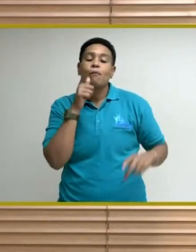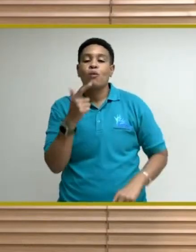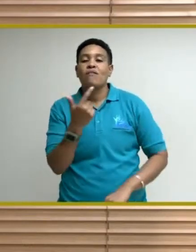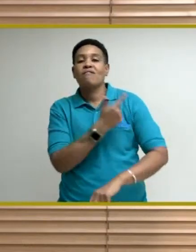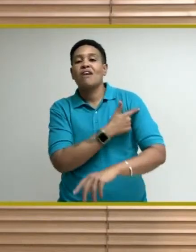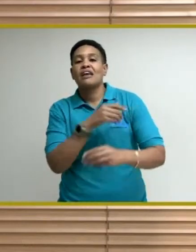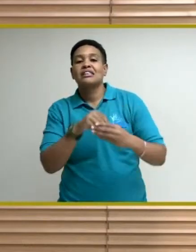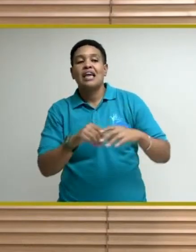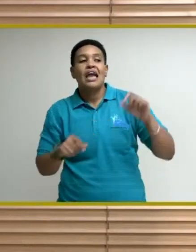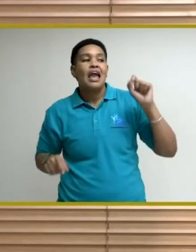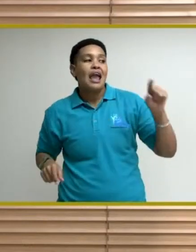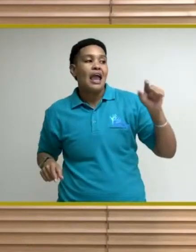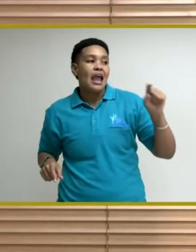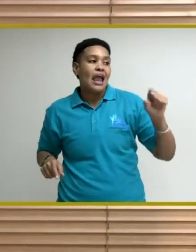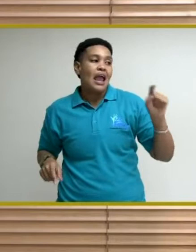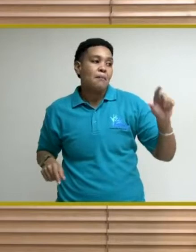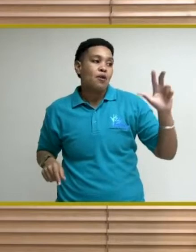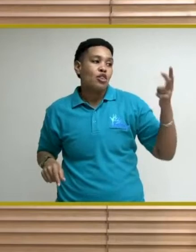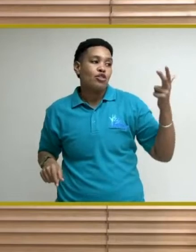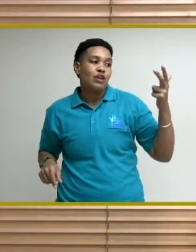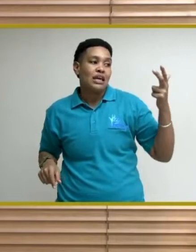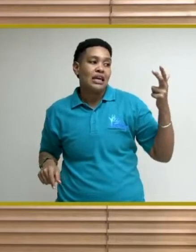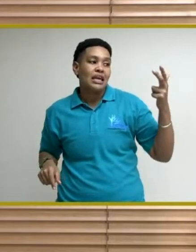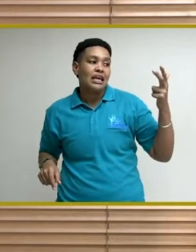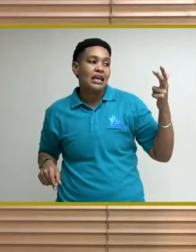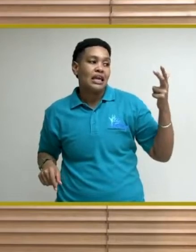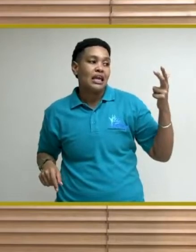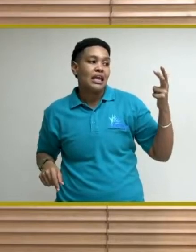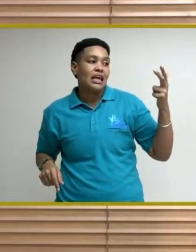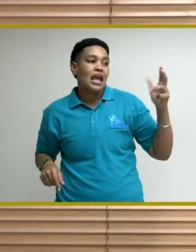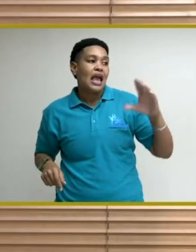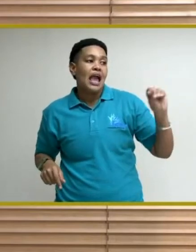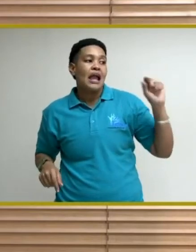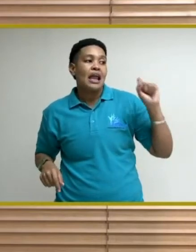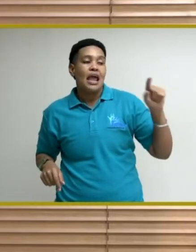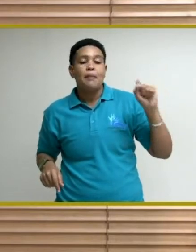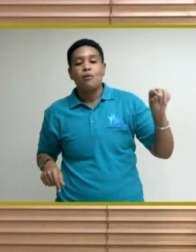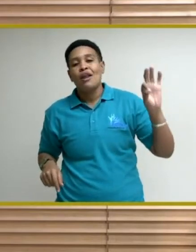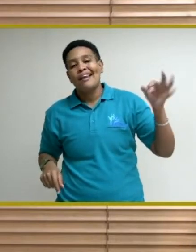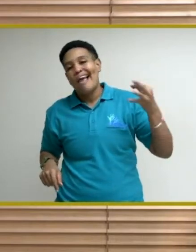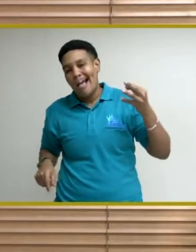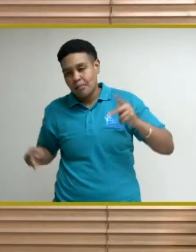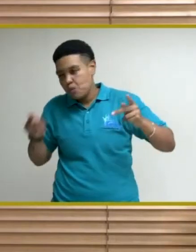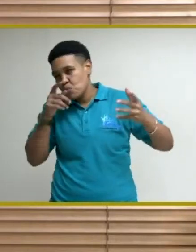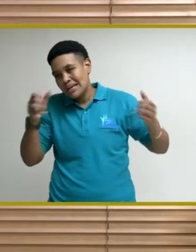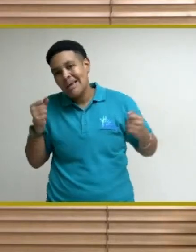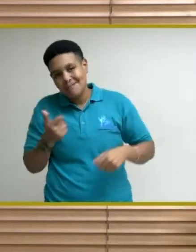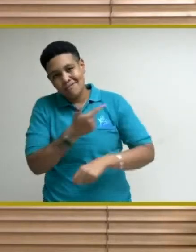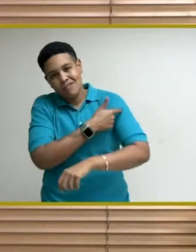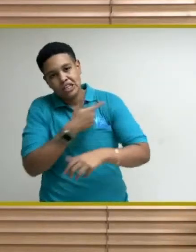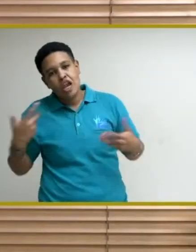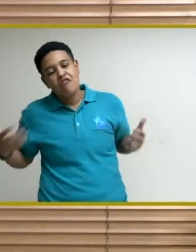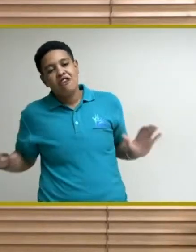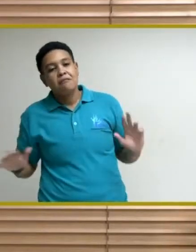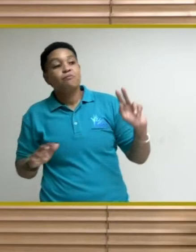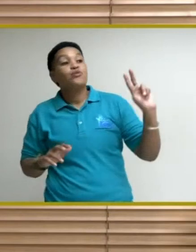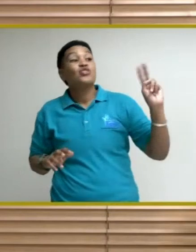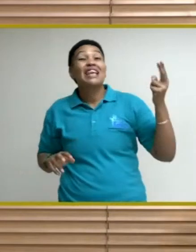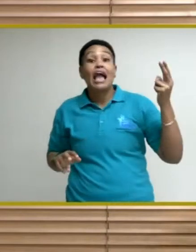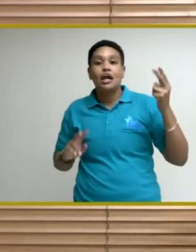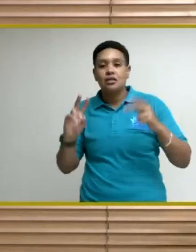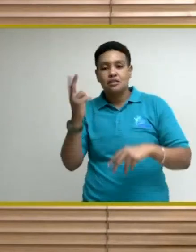vaccinated April 3 and April 9th. So that's the second